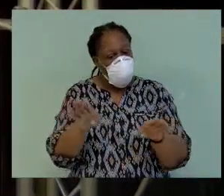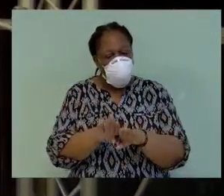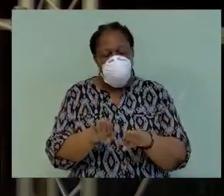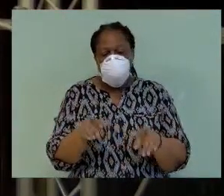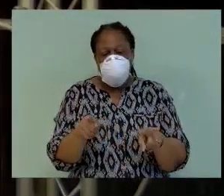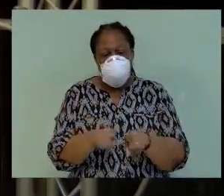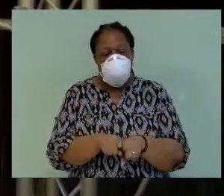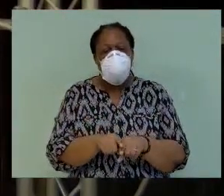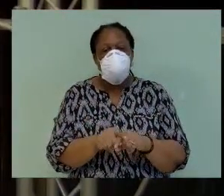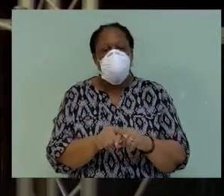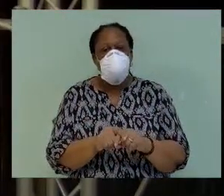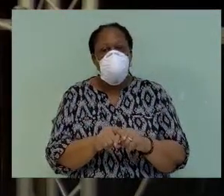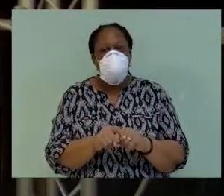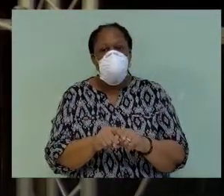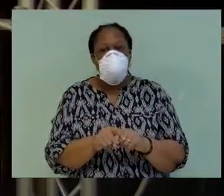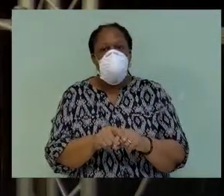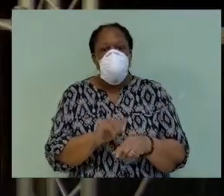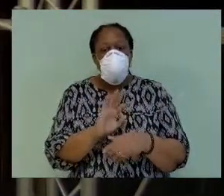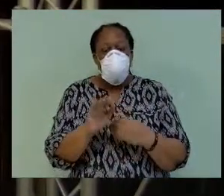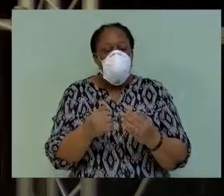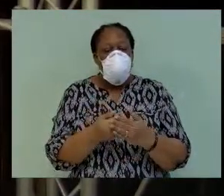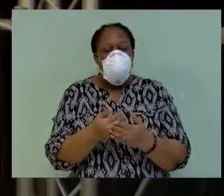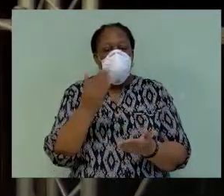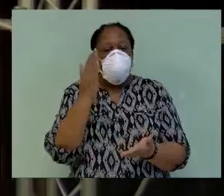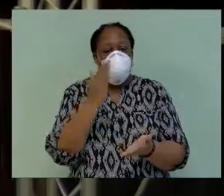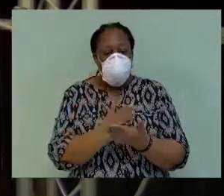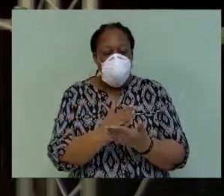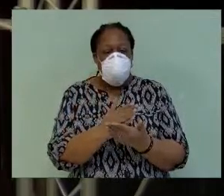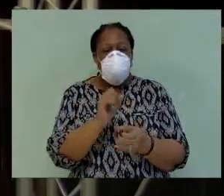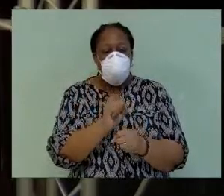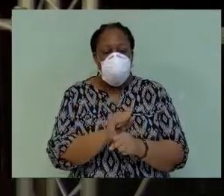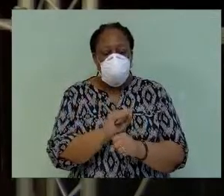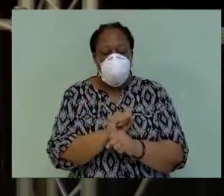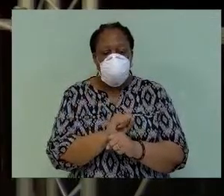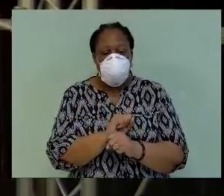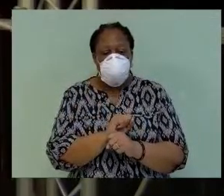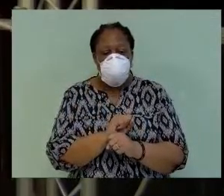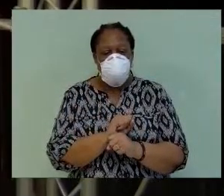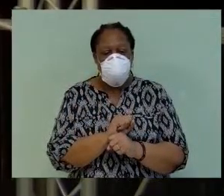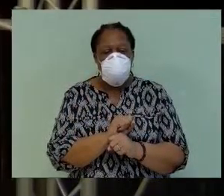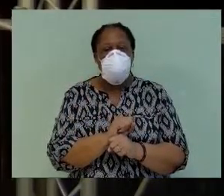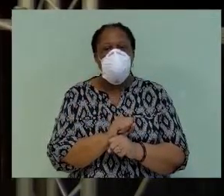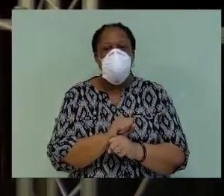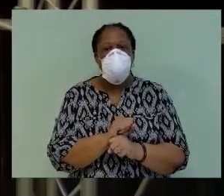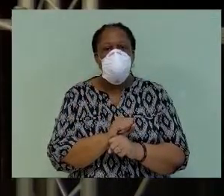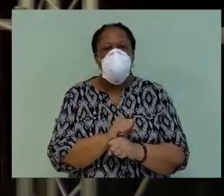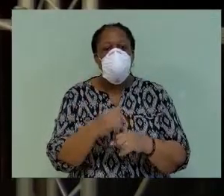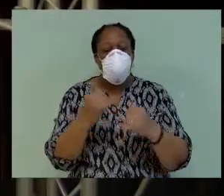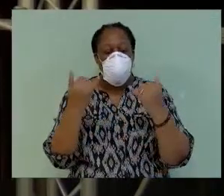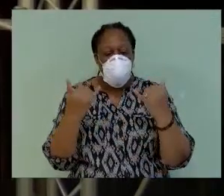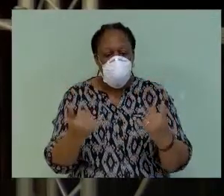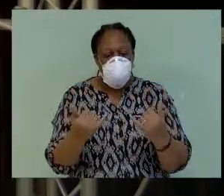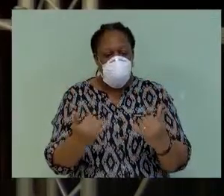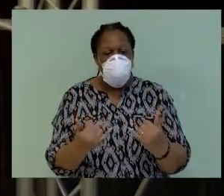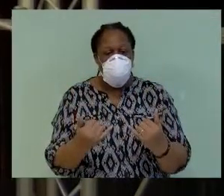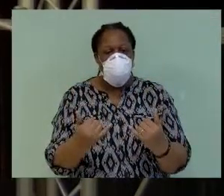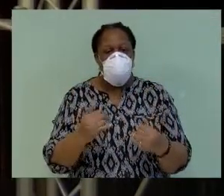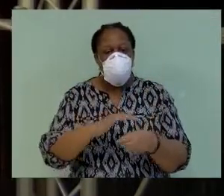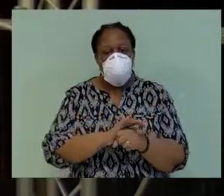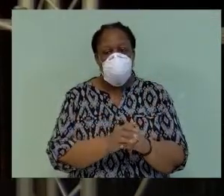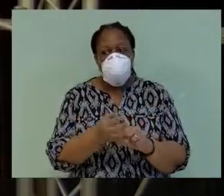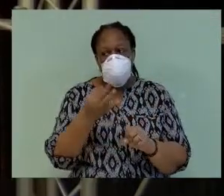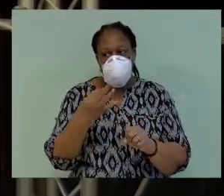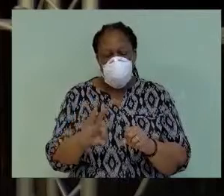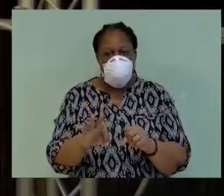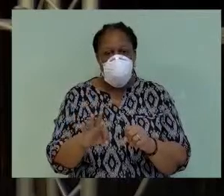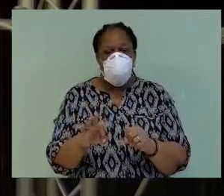pandemic, as its operations were suspended. No doubt, the current COVID-19 pandemic